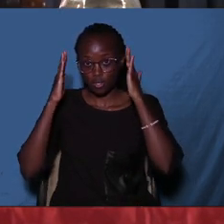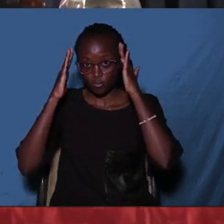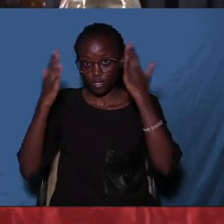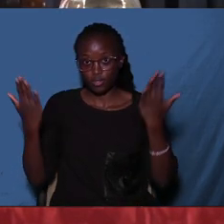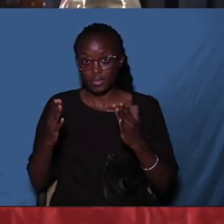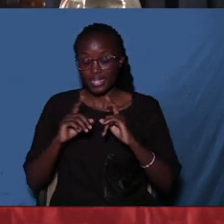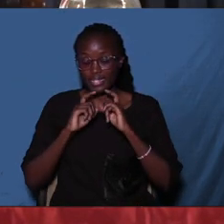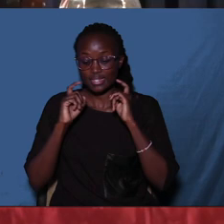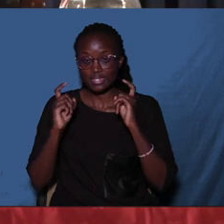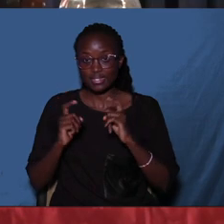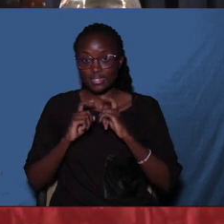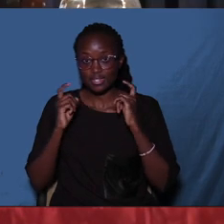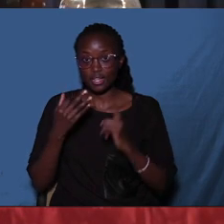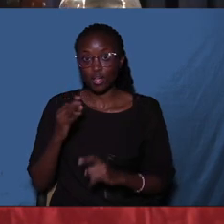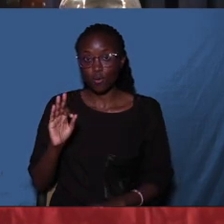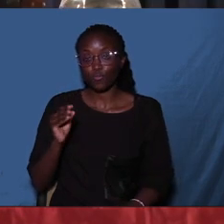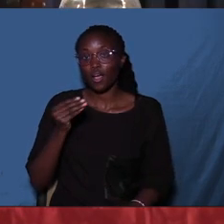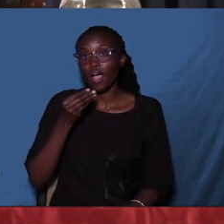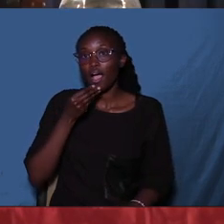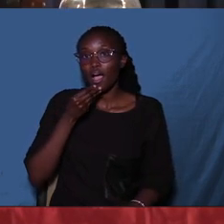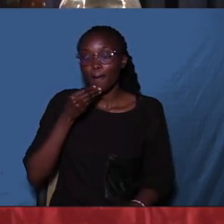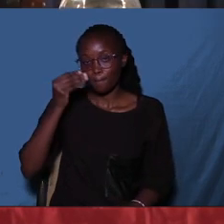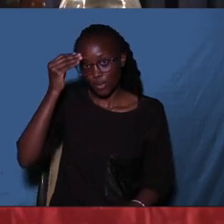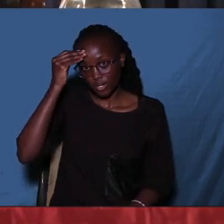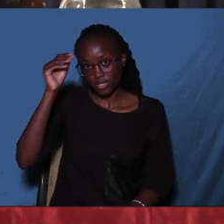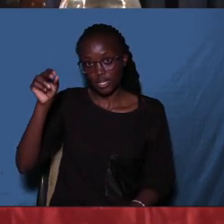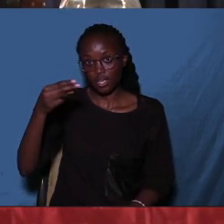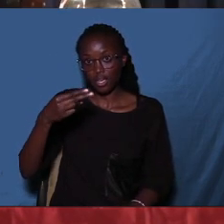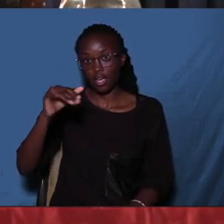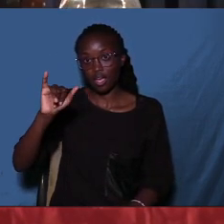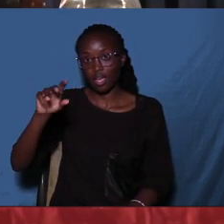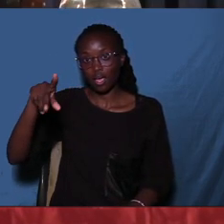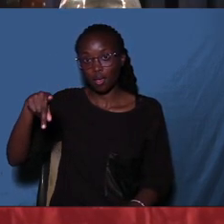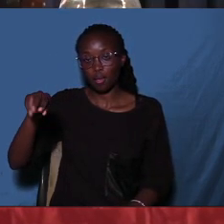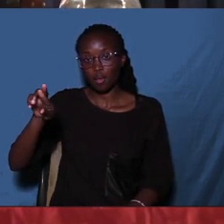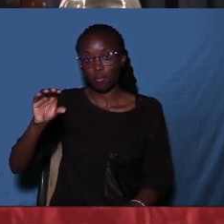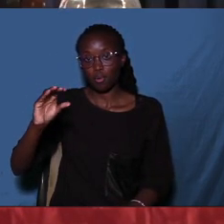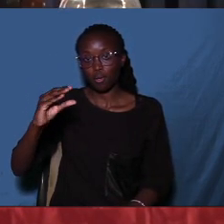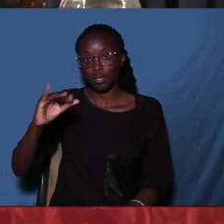of hypocrisy. So today, as we think about the life of Bartholomew, we want to look at